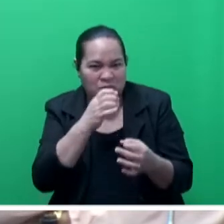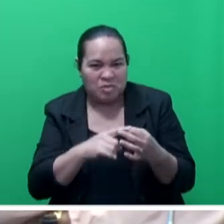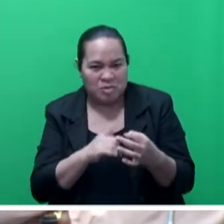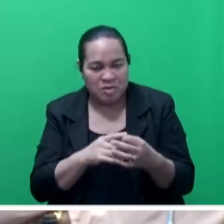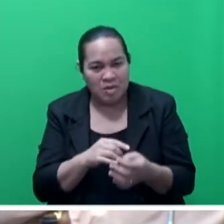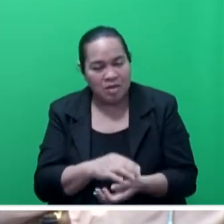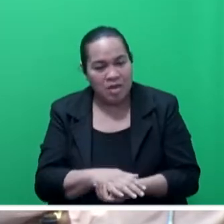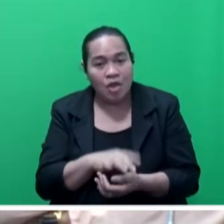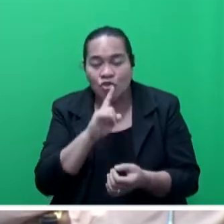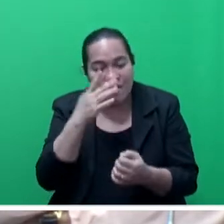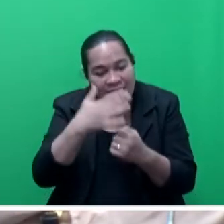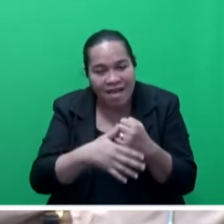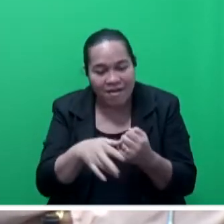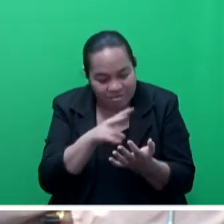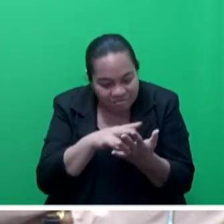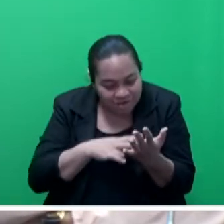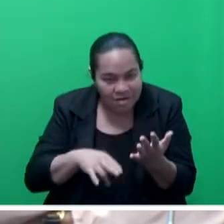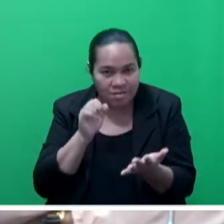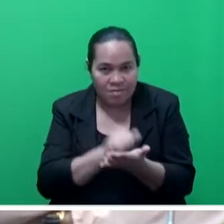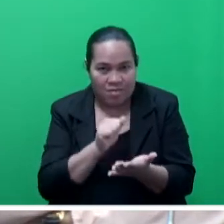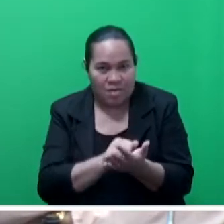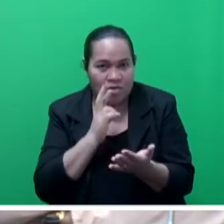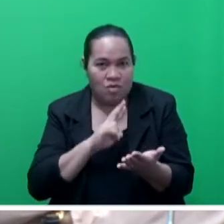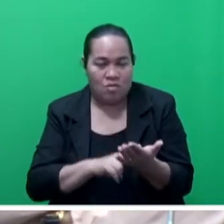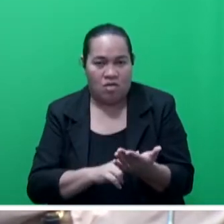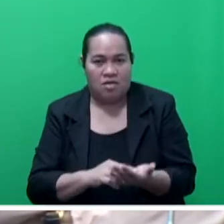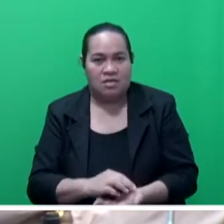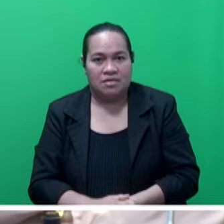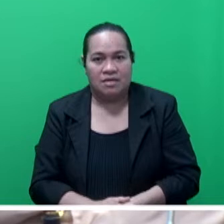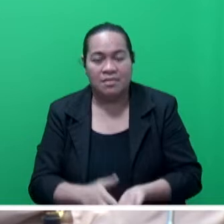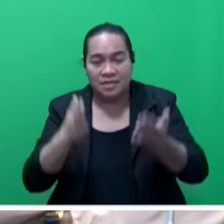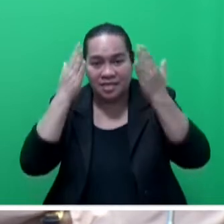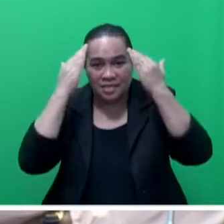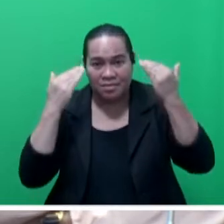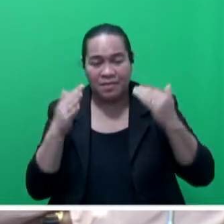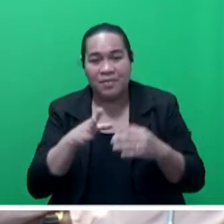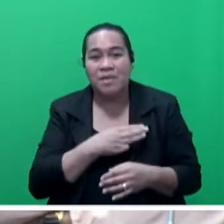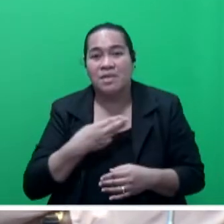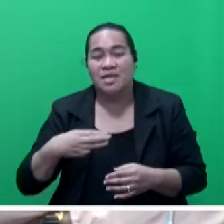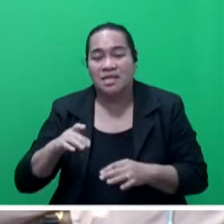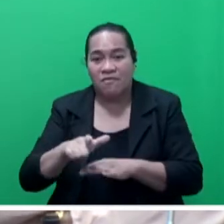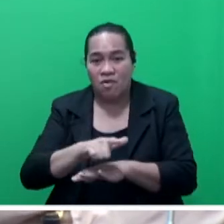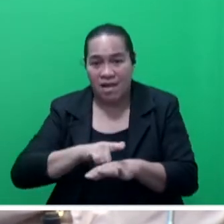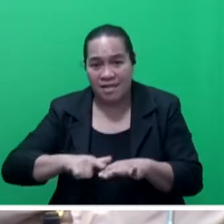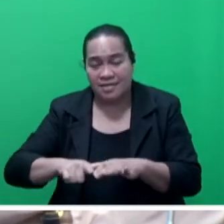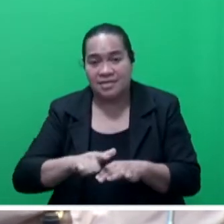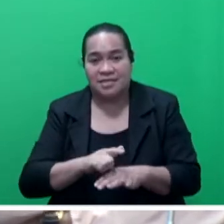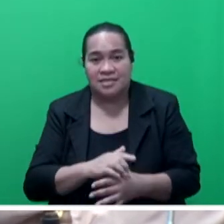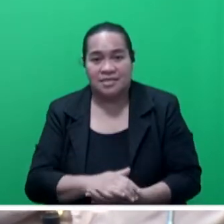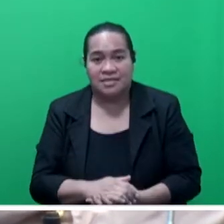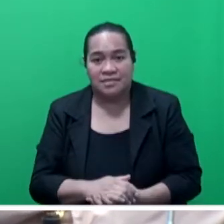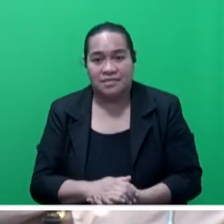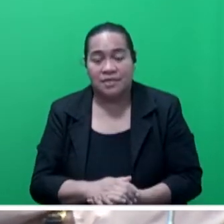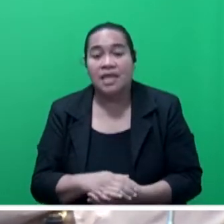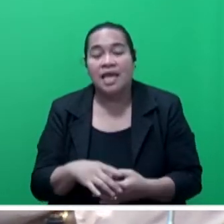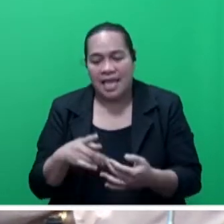and did not read the report itself. Mr. Speaker, sir. Mr. Speaker, sir, the Ministry for Lands